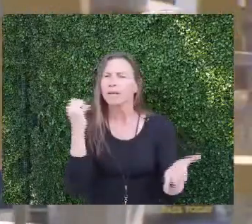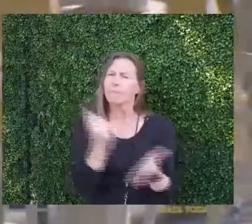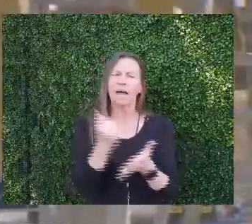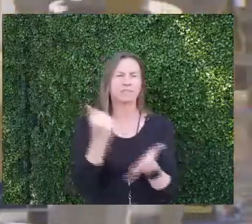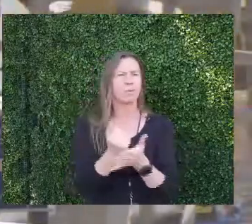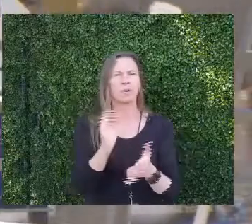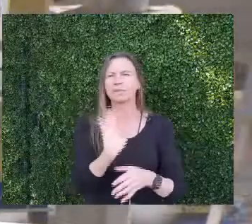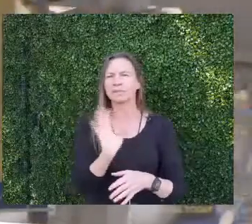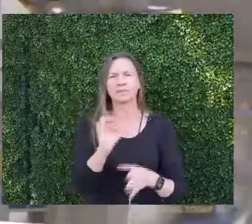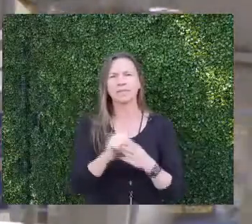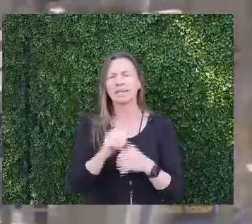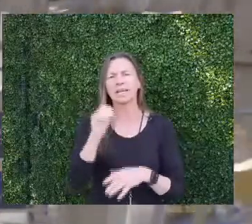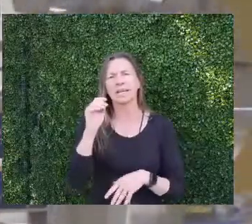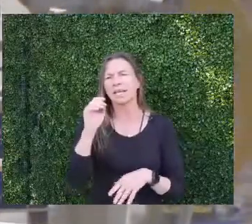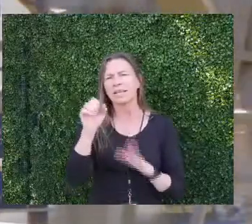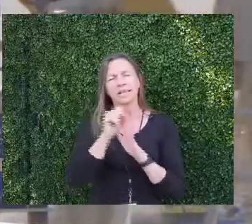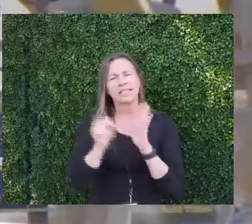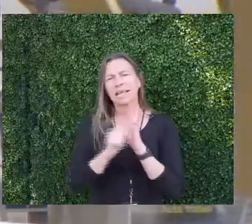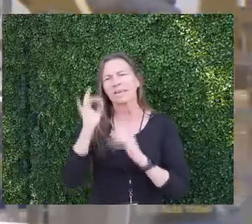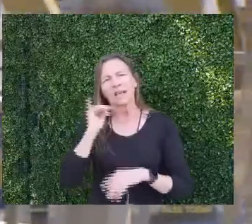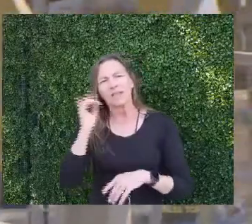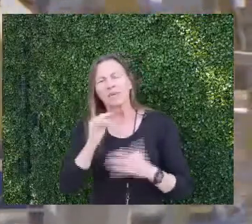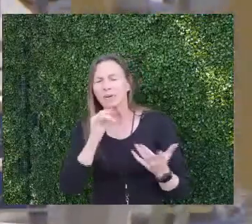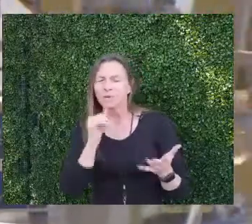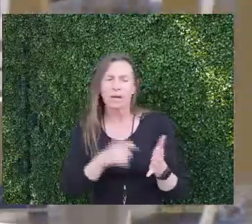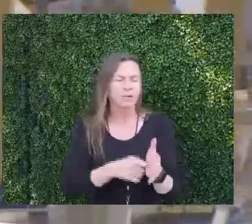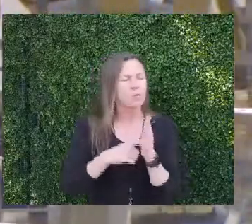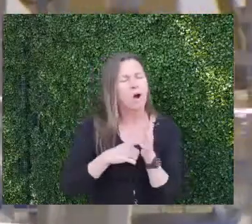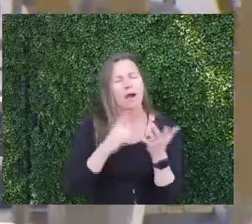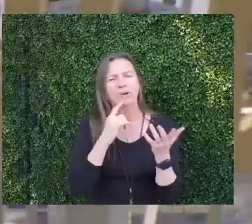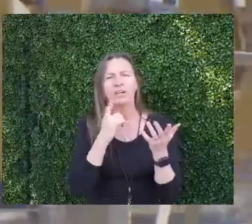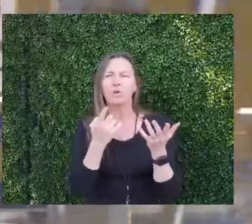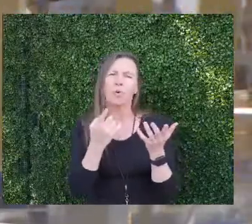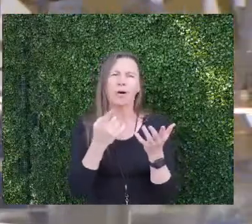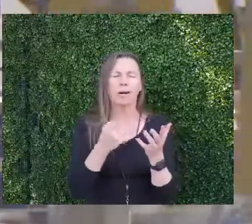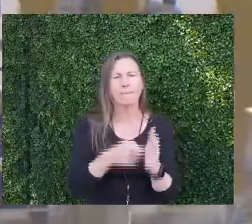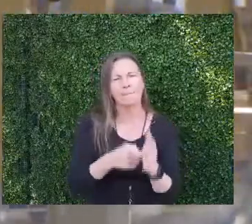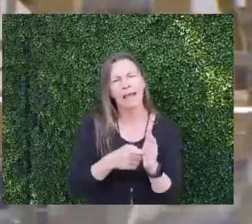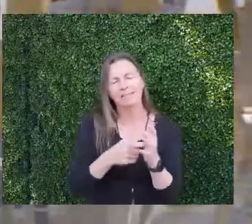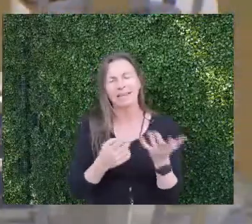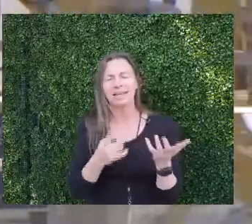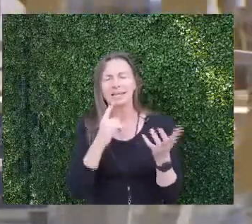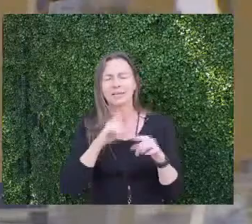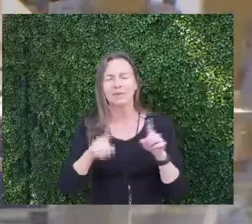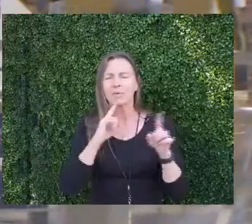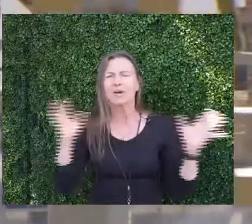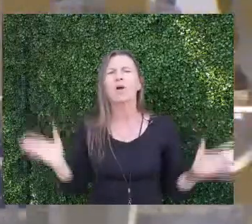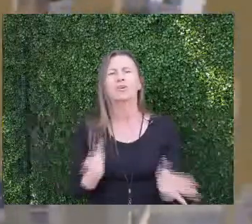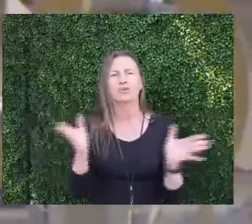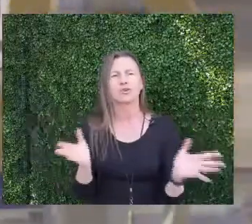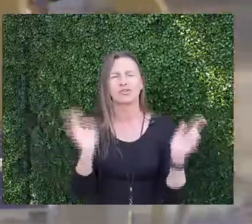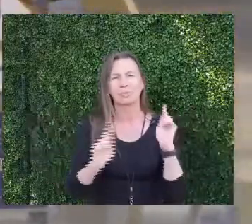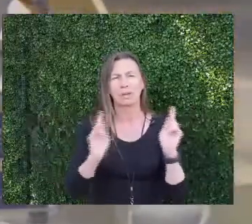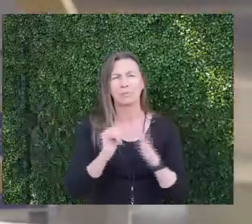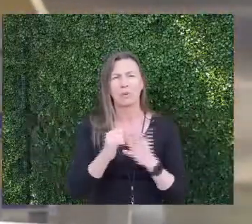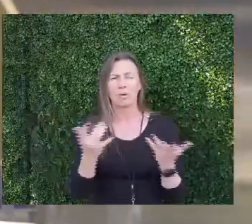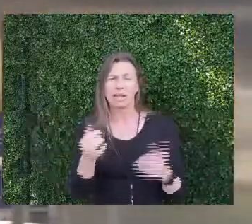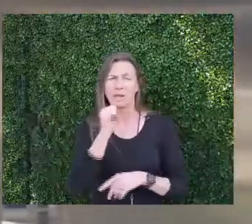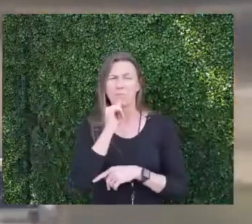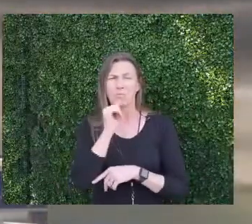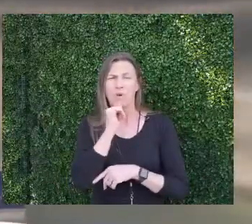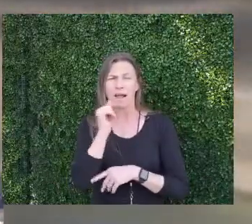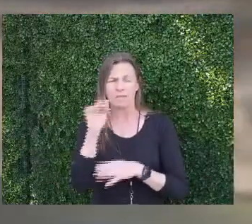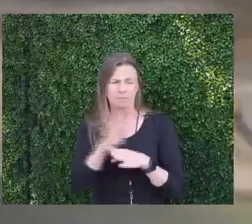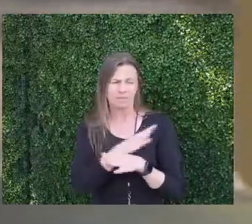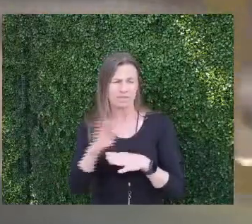California. We're not requiring or mandating, but we are encouraging people, private business, to do what they think is